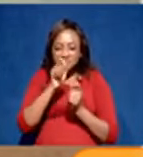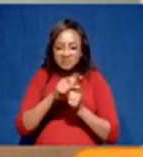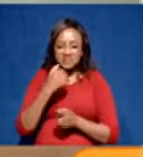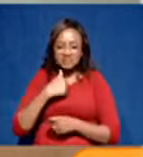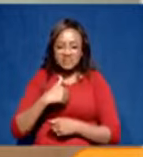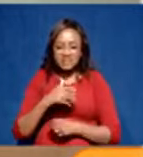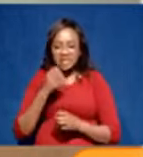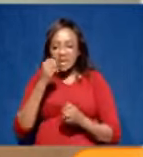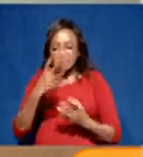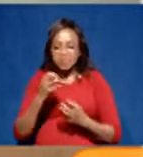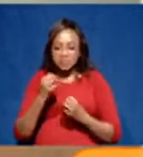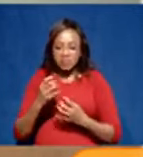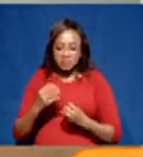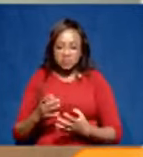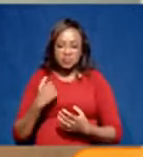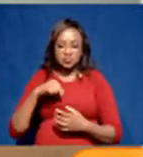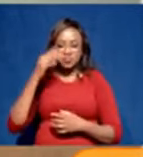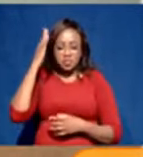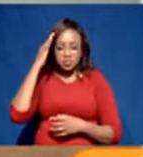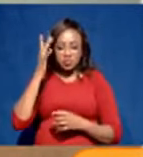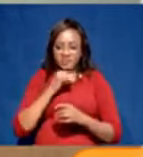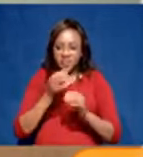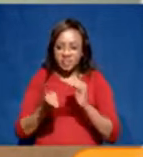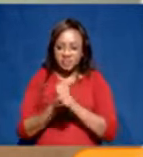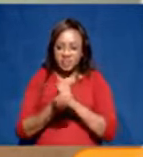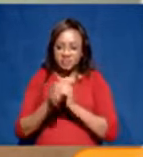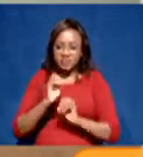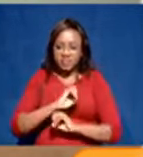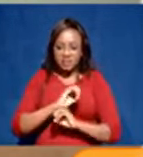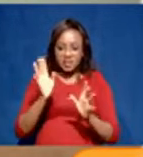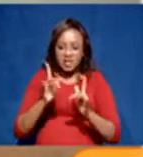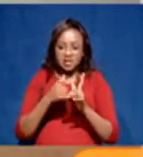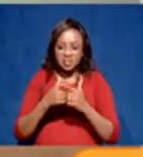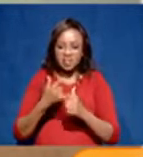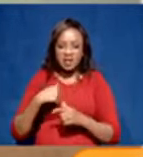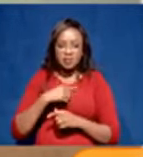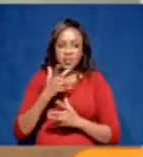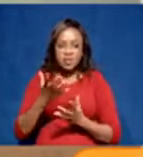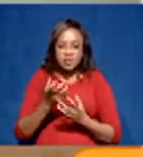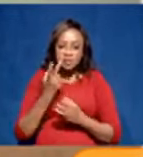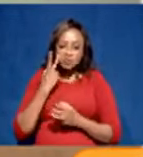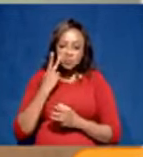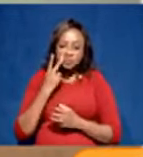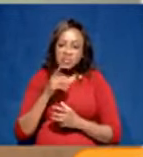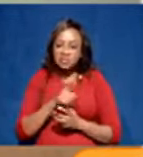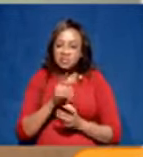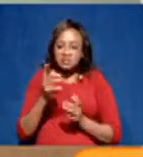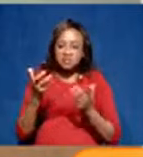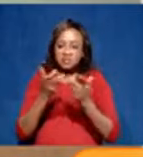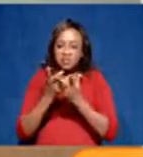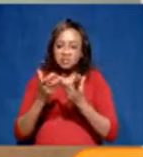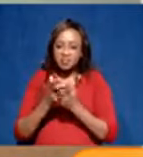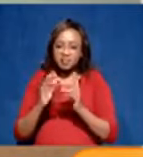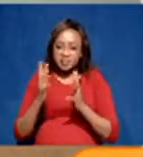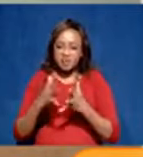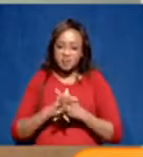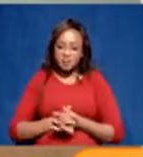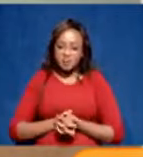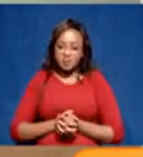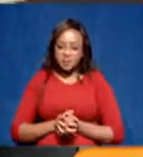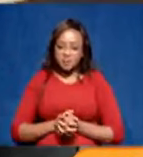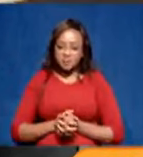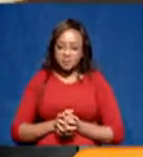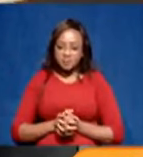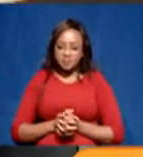going to cost. So for them is to look against the tariffs that we have put in place and see that they match before payment is done. And